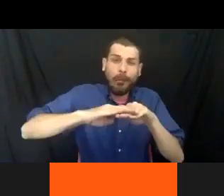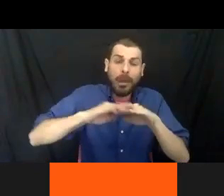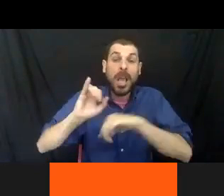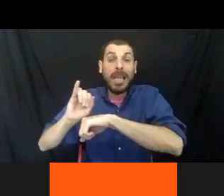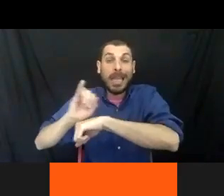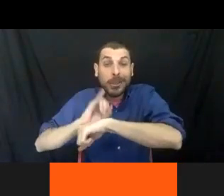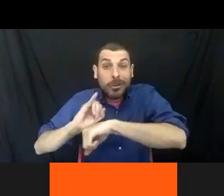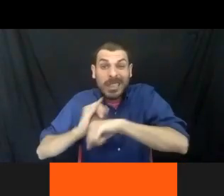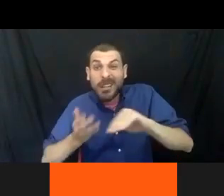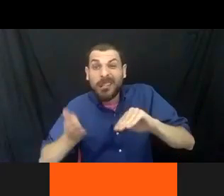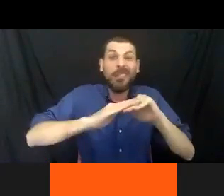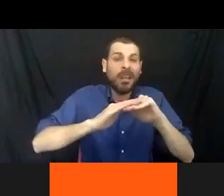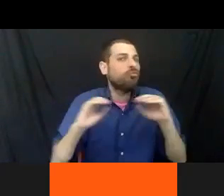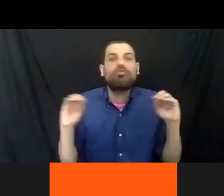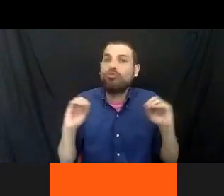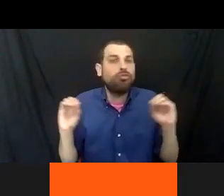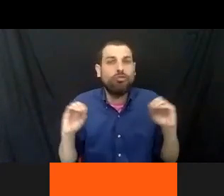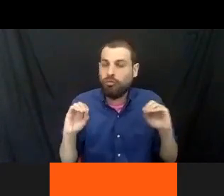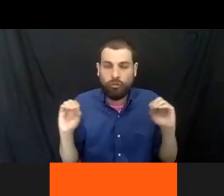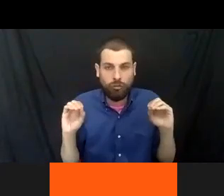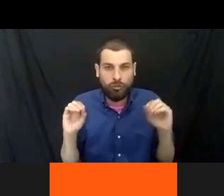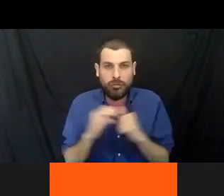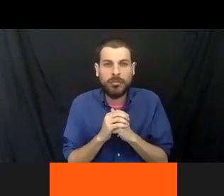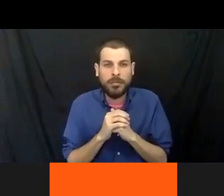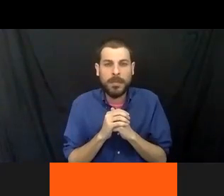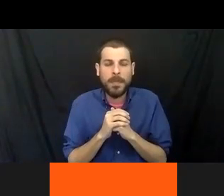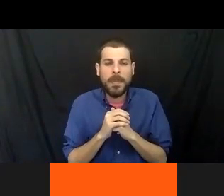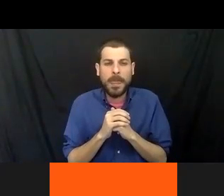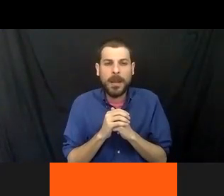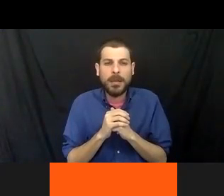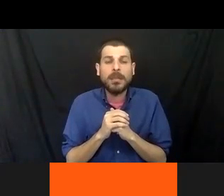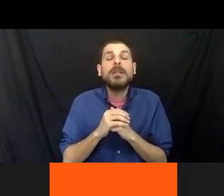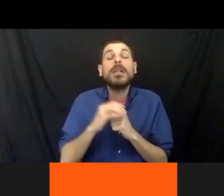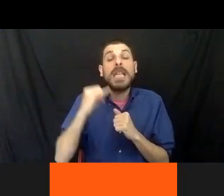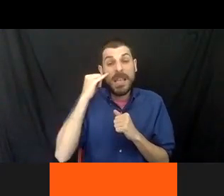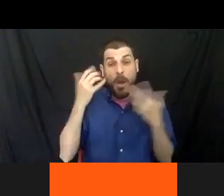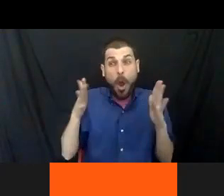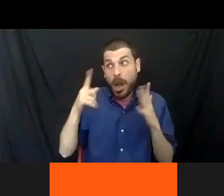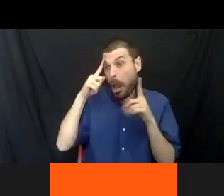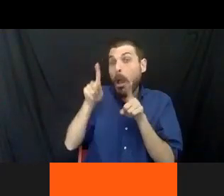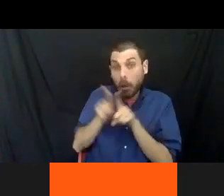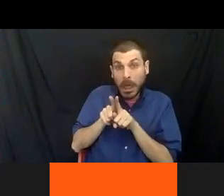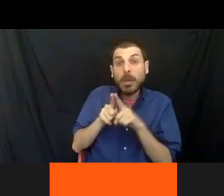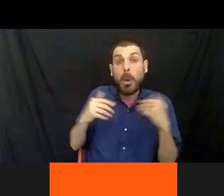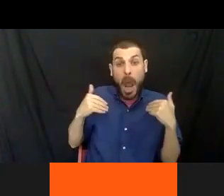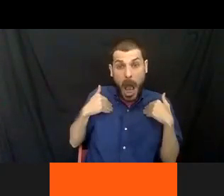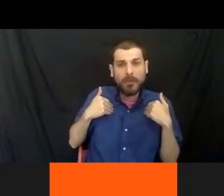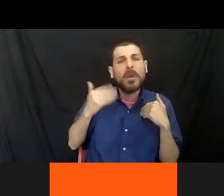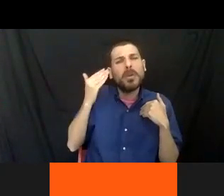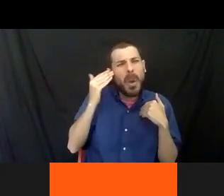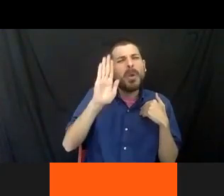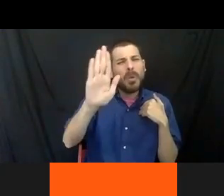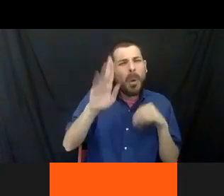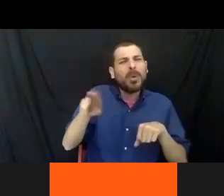accruing on your account beyond the amounts that are scheduled or calculated as if you had